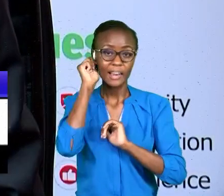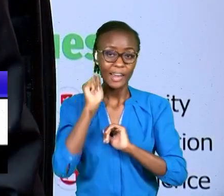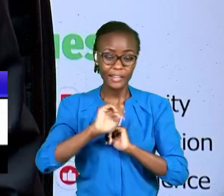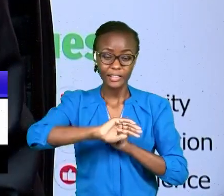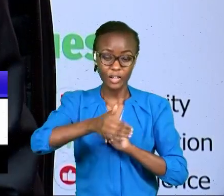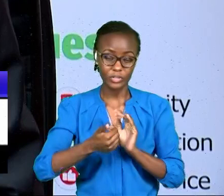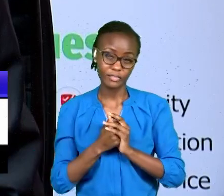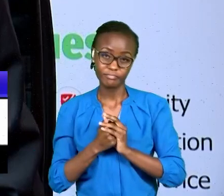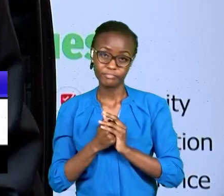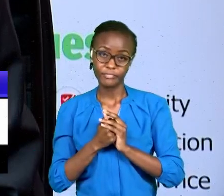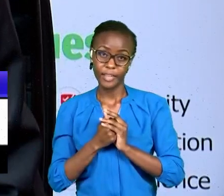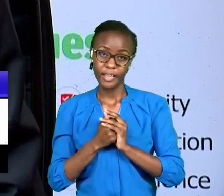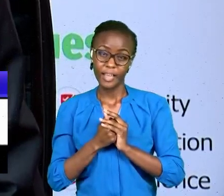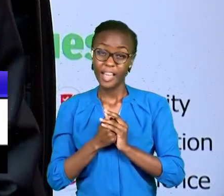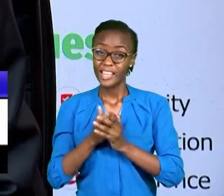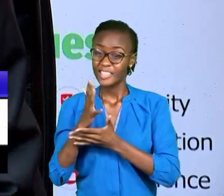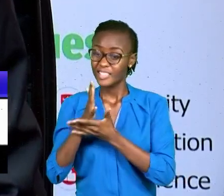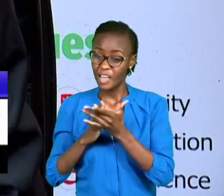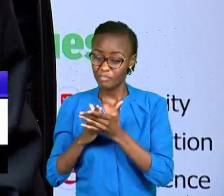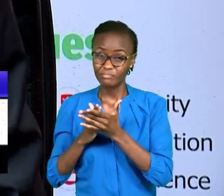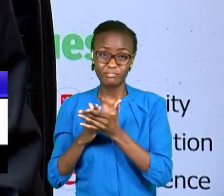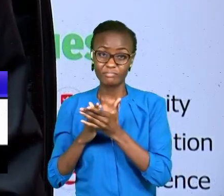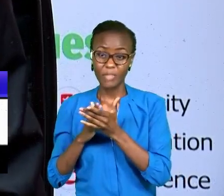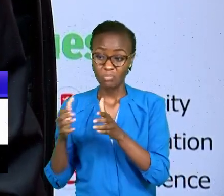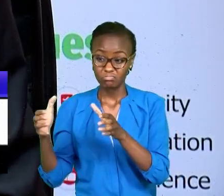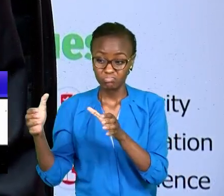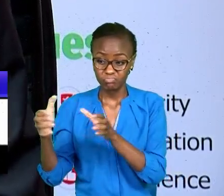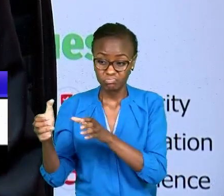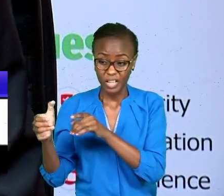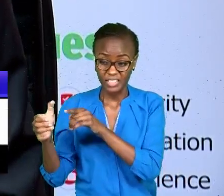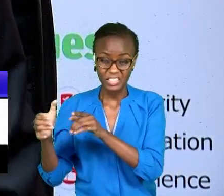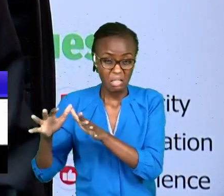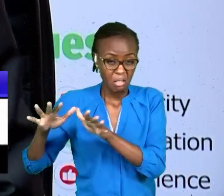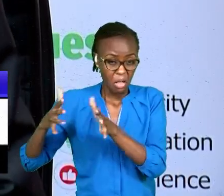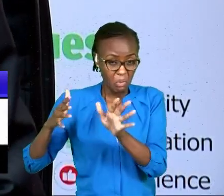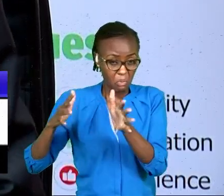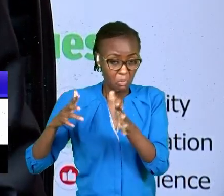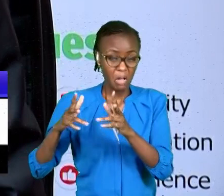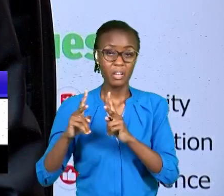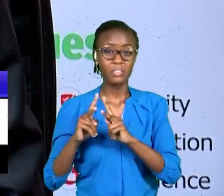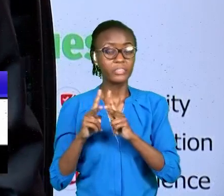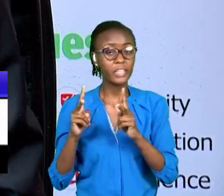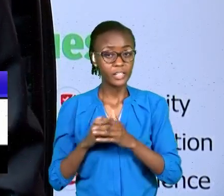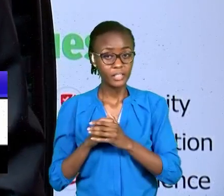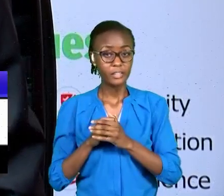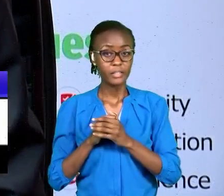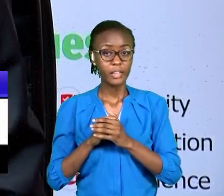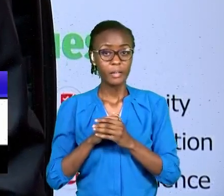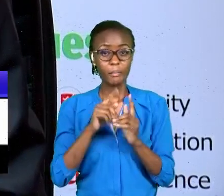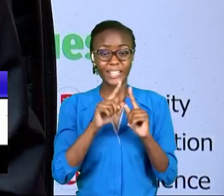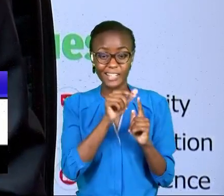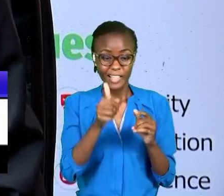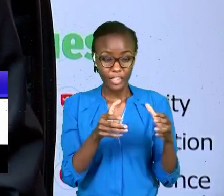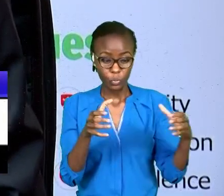incident was received with cheers from one side of the political divide and with